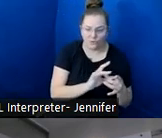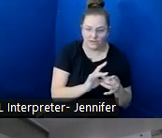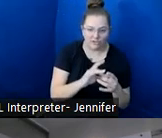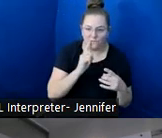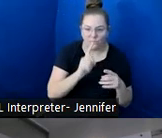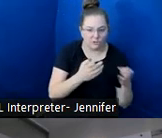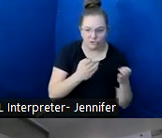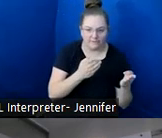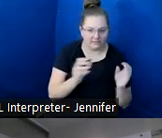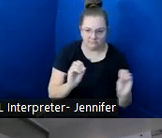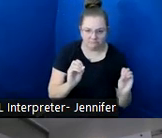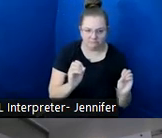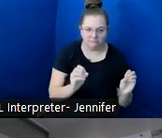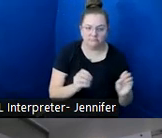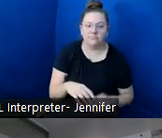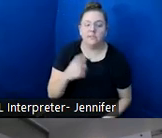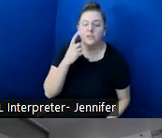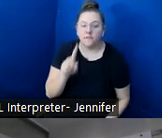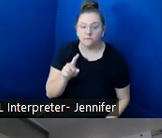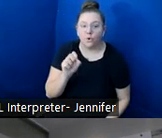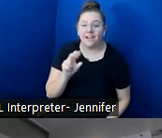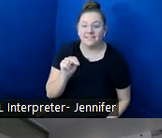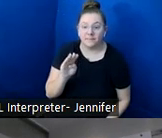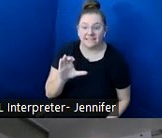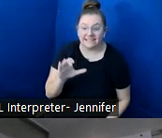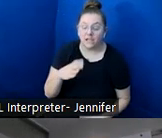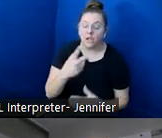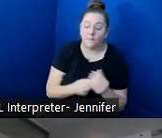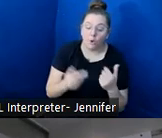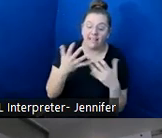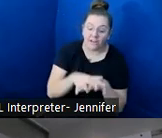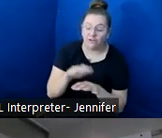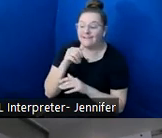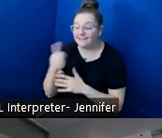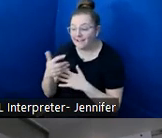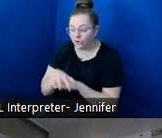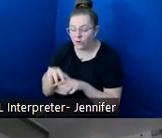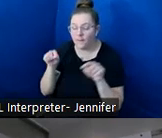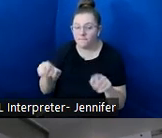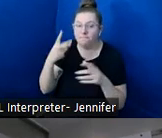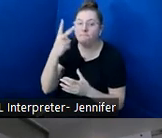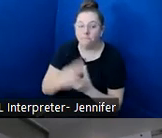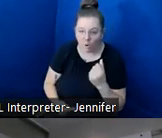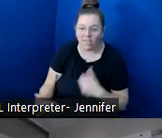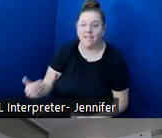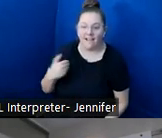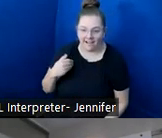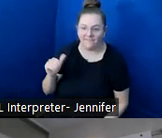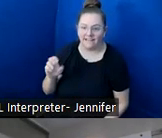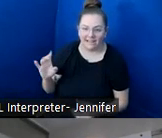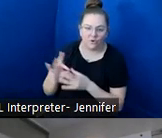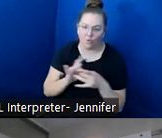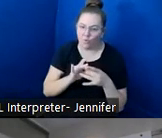separate. In SNBC, both programs, non-integrated, integrated, there is a care coordination.